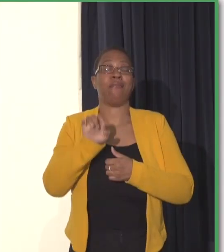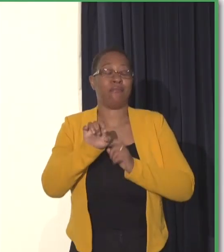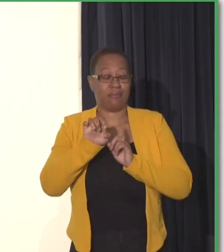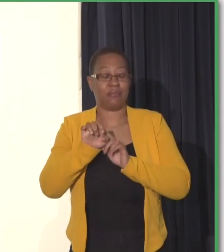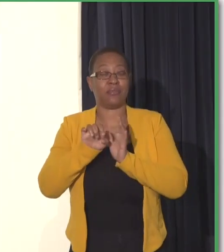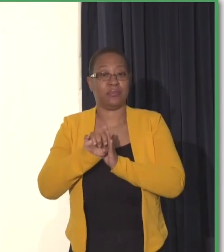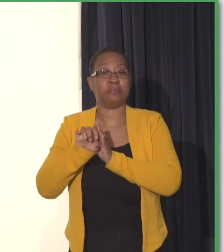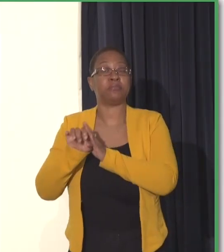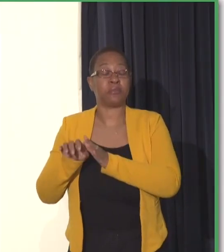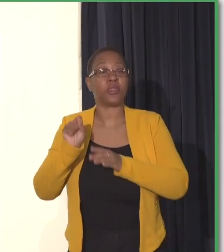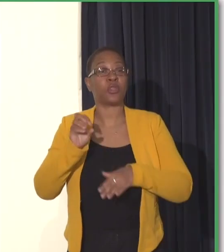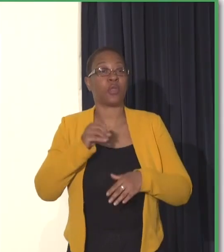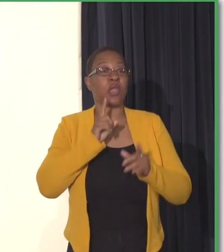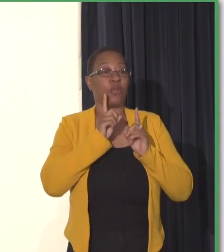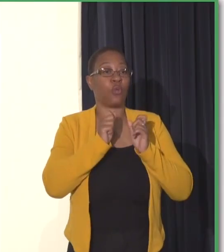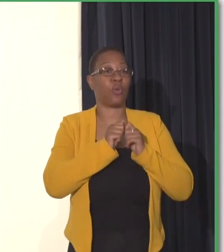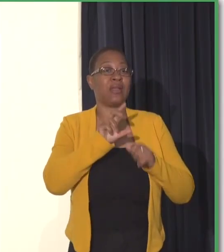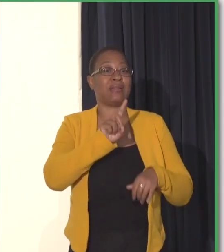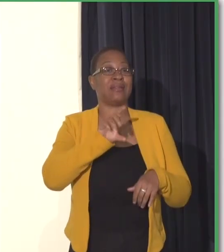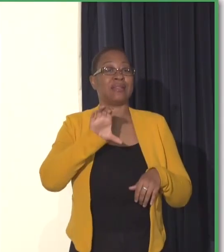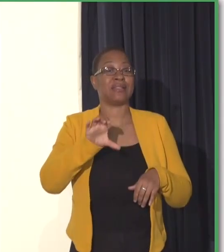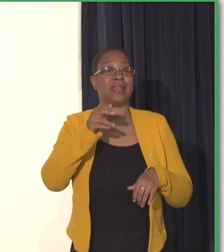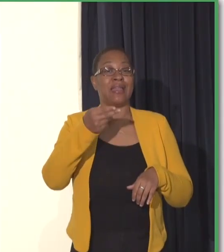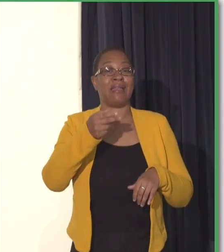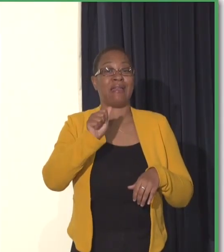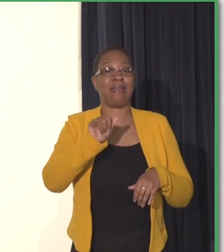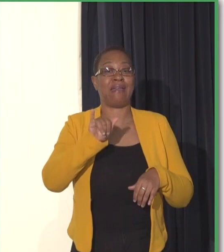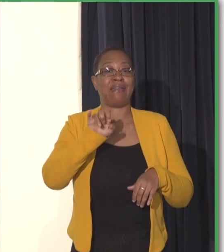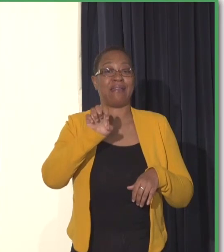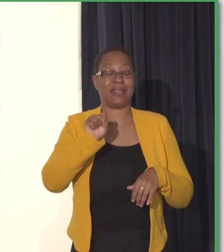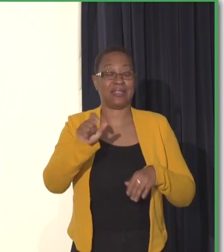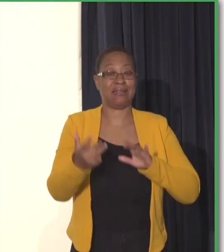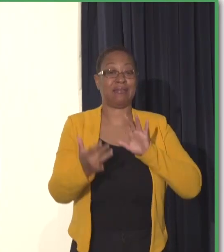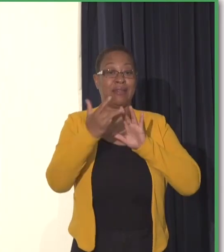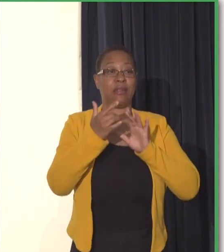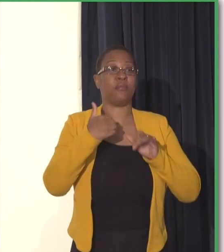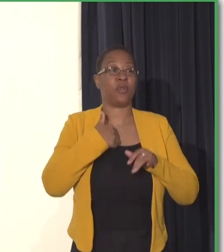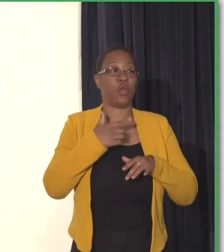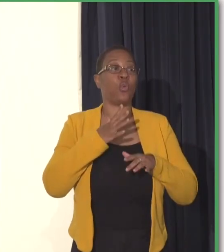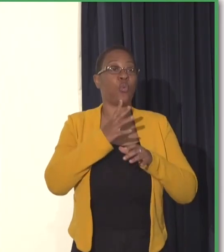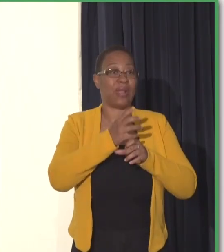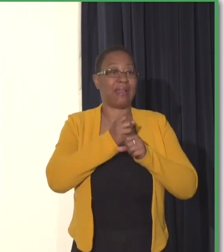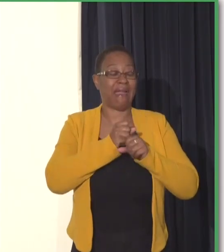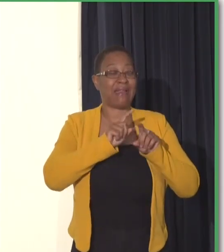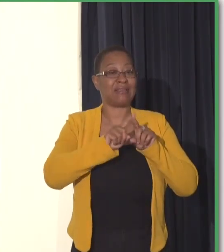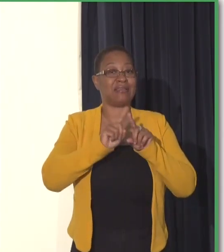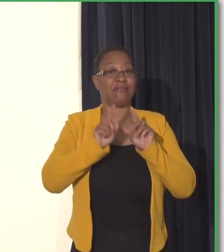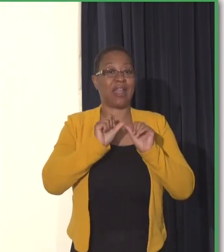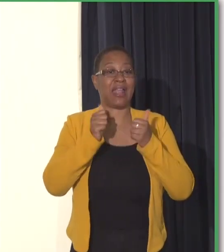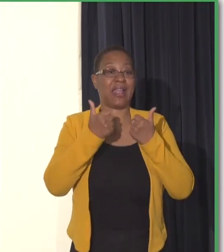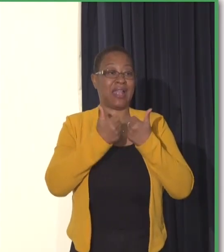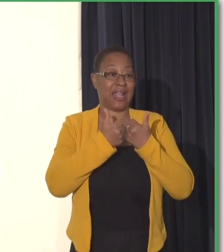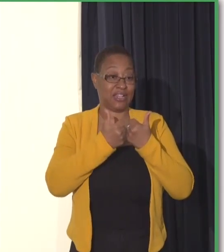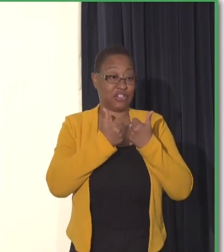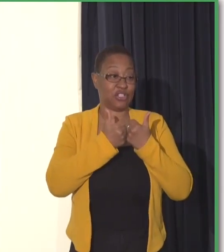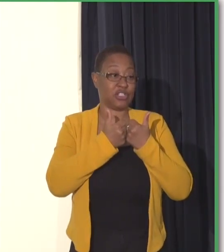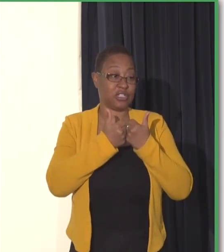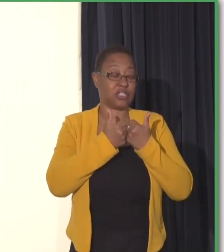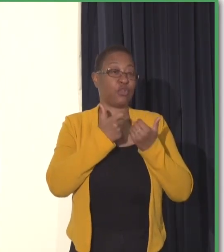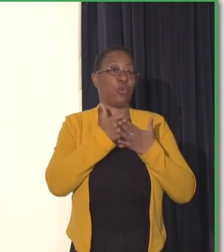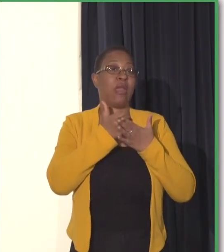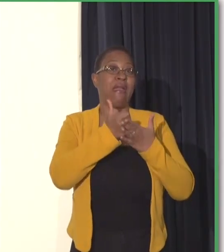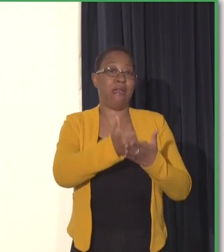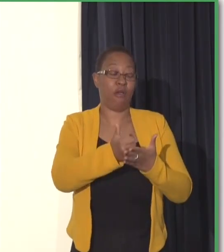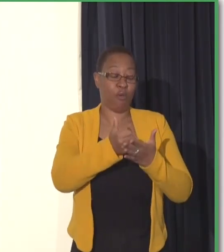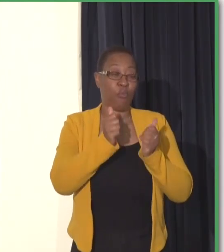talk to DC Hayes. He contacted me, and we got a lot of different agencies to